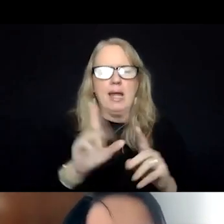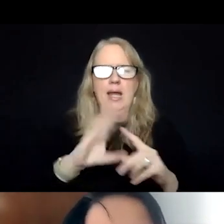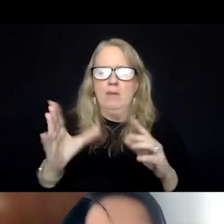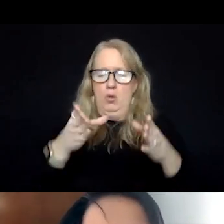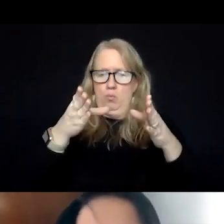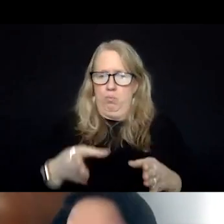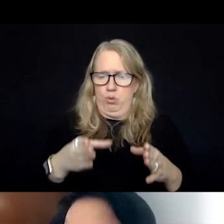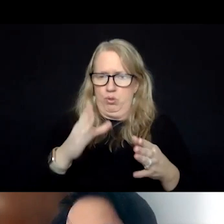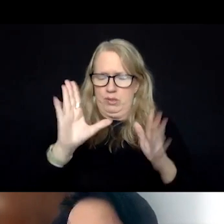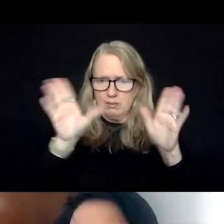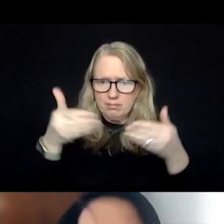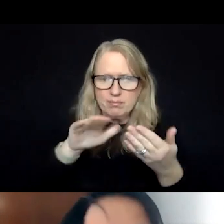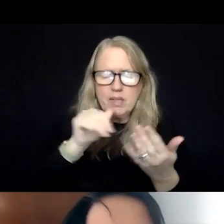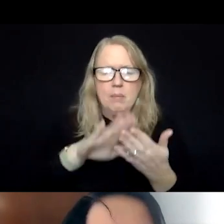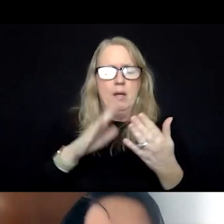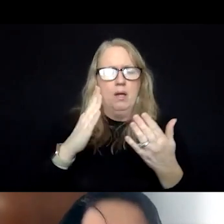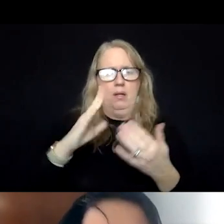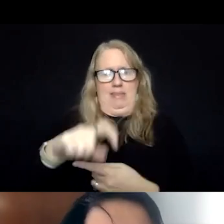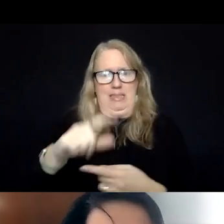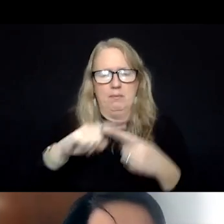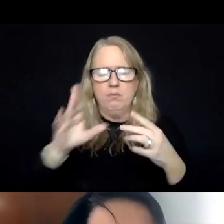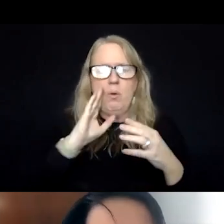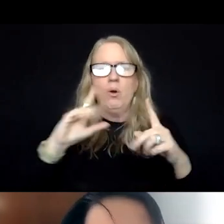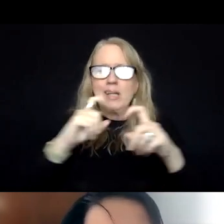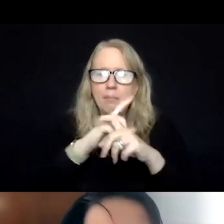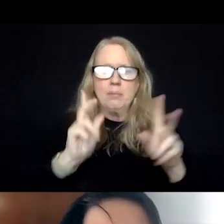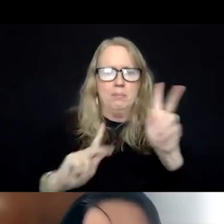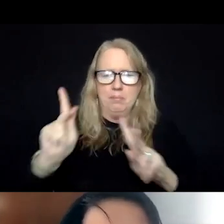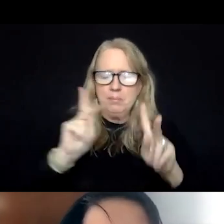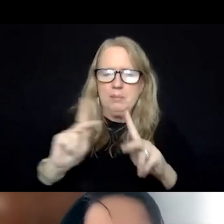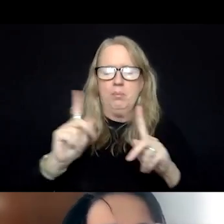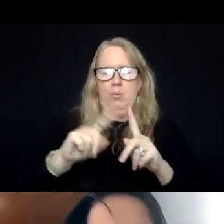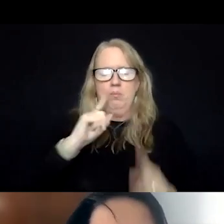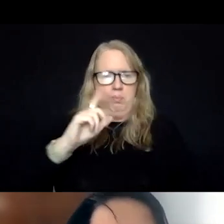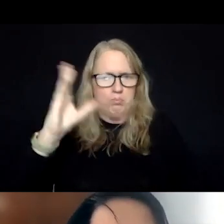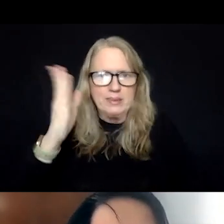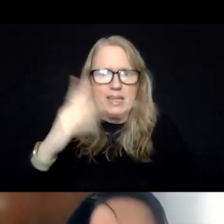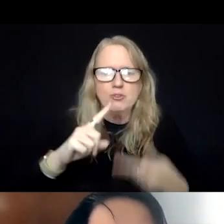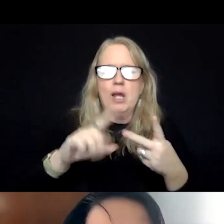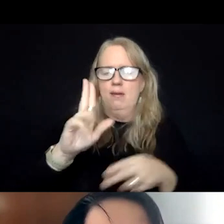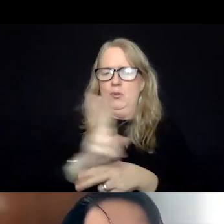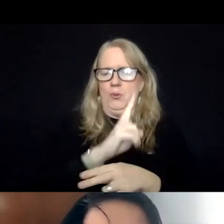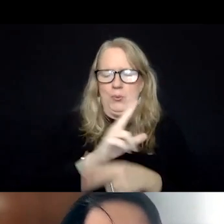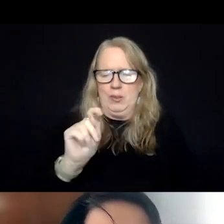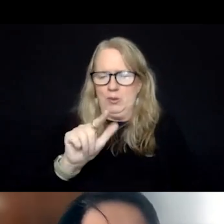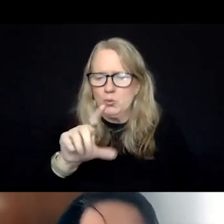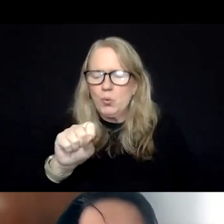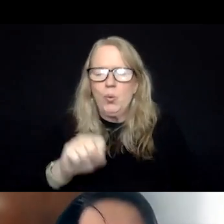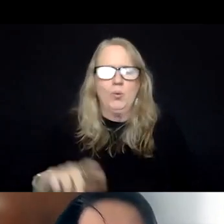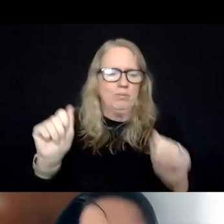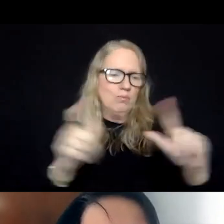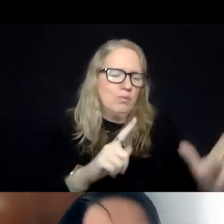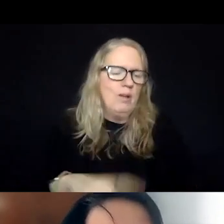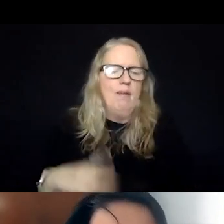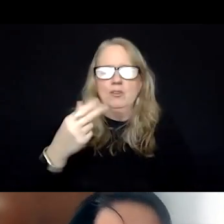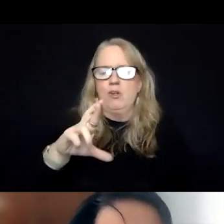person-centered approaches to consider the needs of people with complex presentations, and the use of tools and frameworks. Dr. Chuck